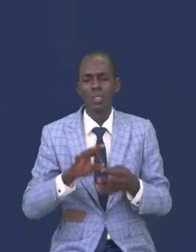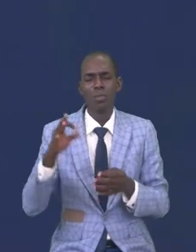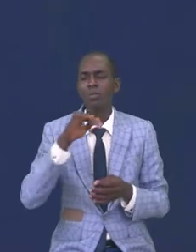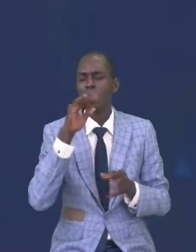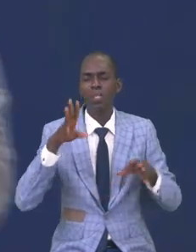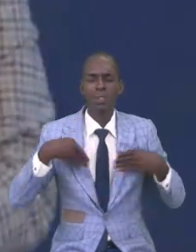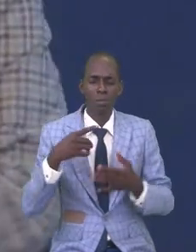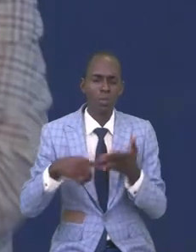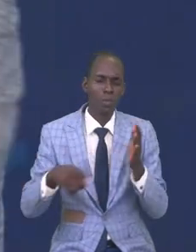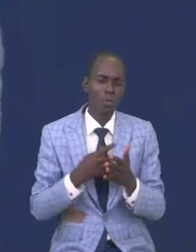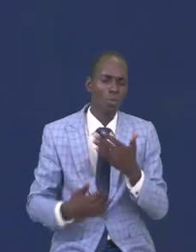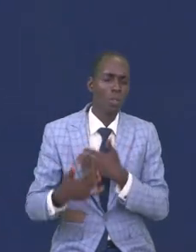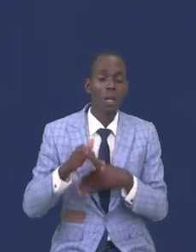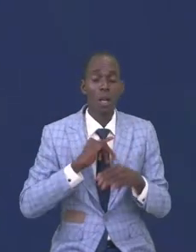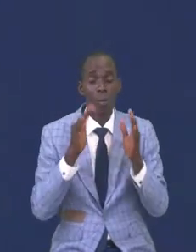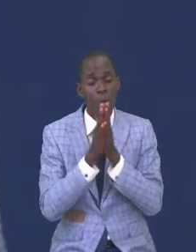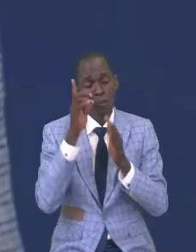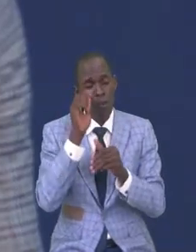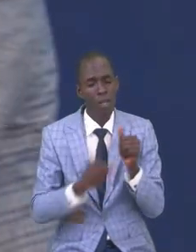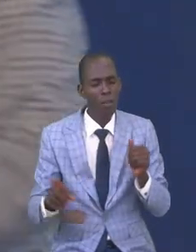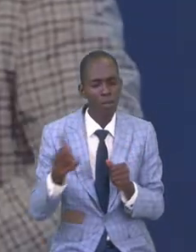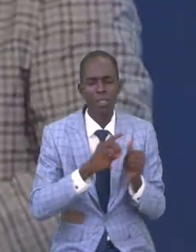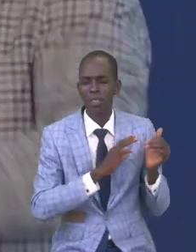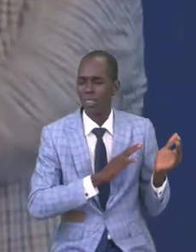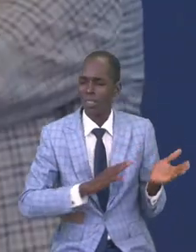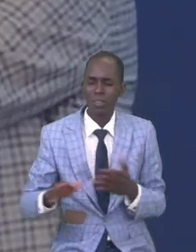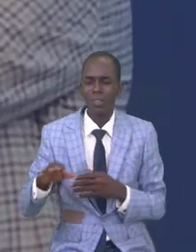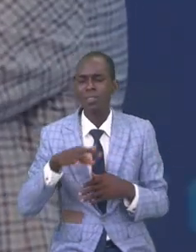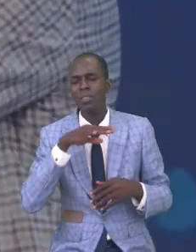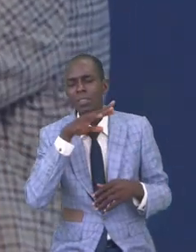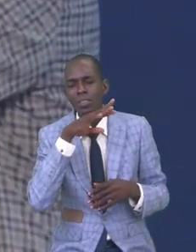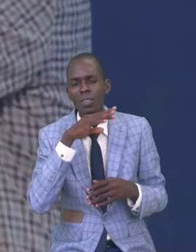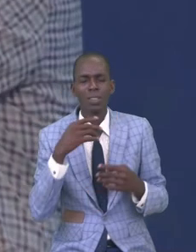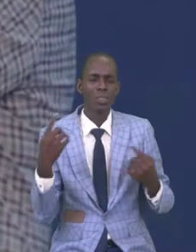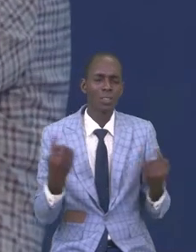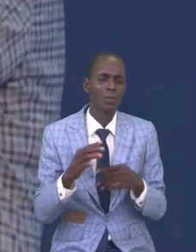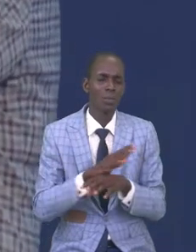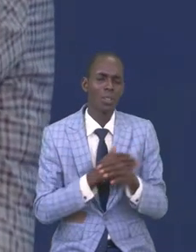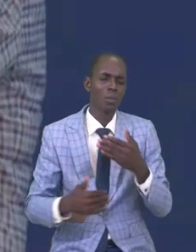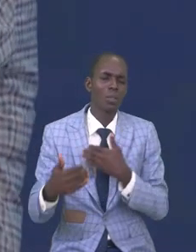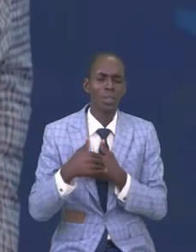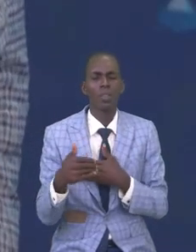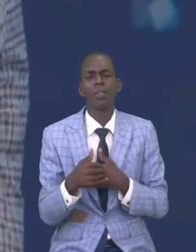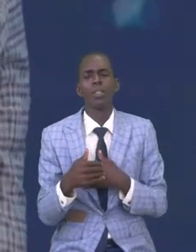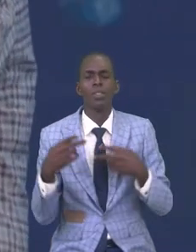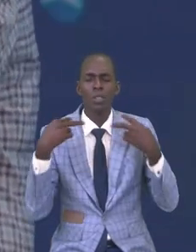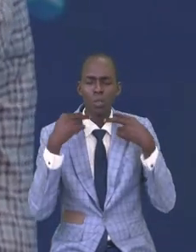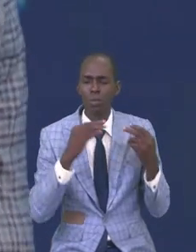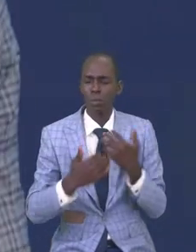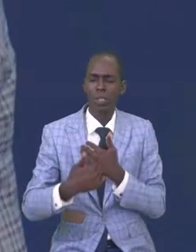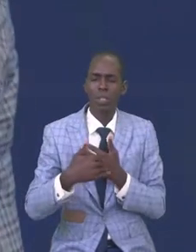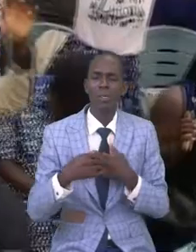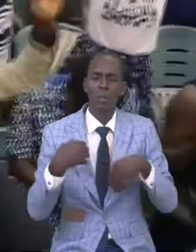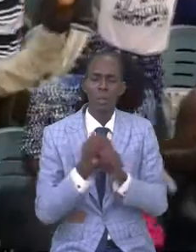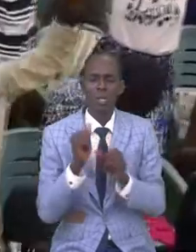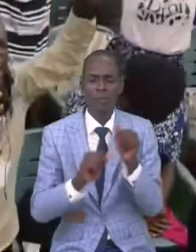I pray for everyone. Leaving transgressions and yokes behind. Set everyone